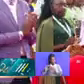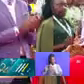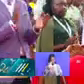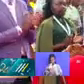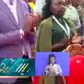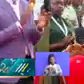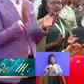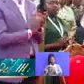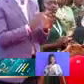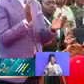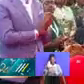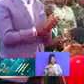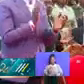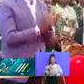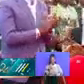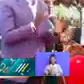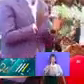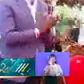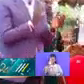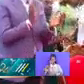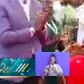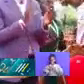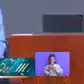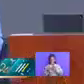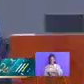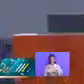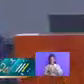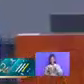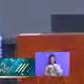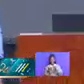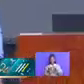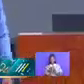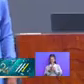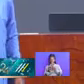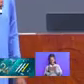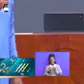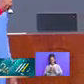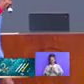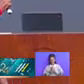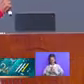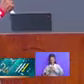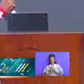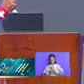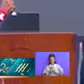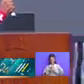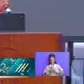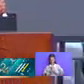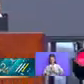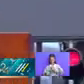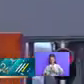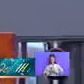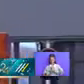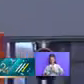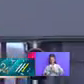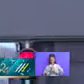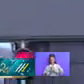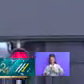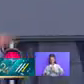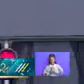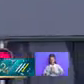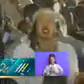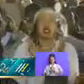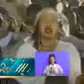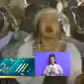out lift up your voice and pray now lift up your voice lift up your voice lift up your voice lift up your